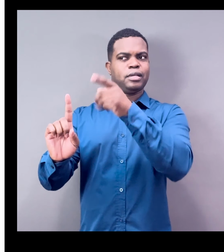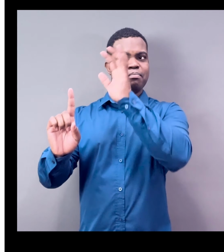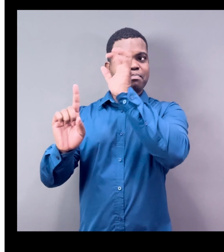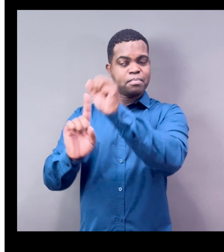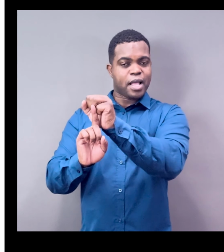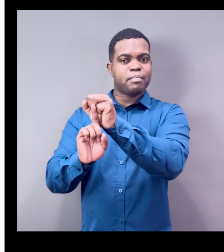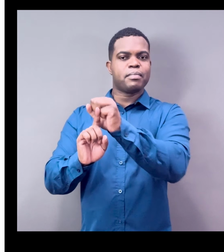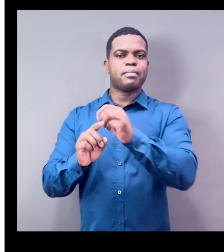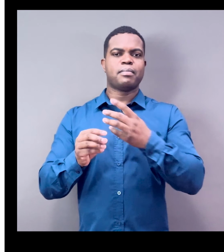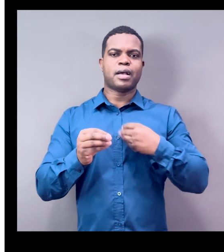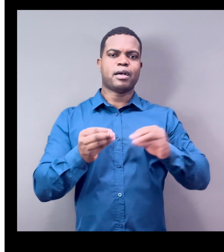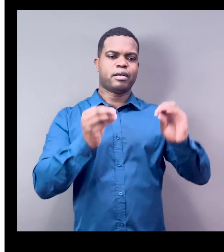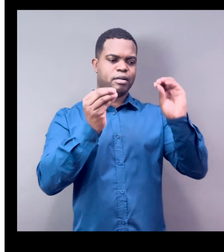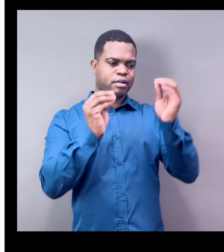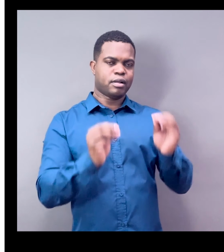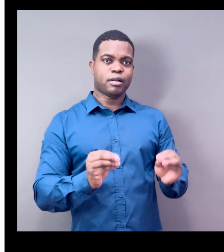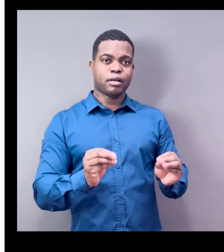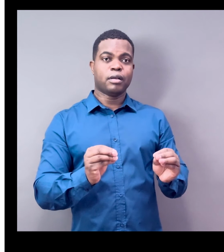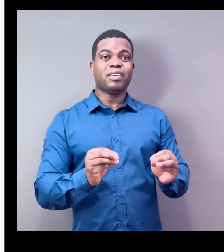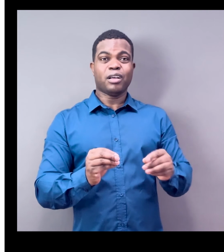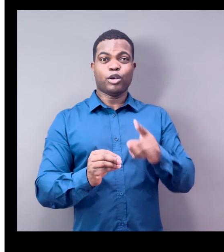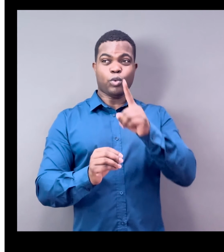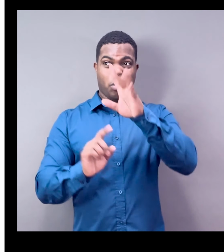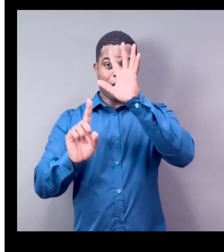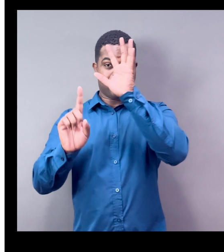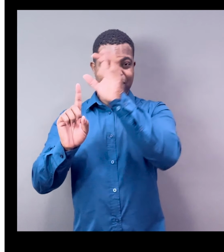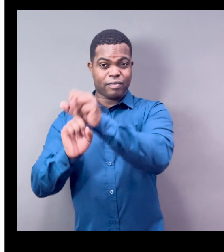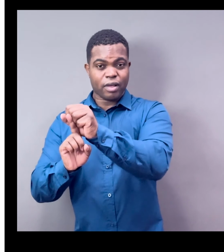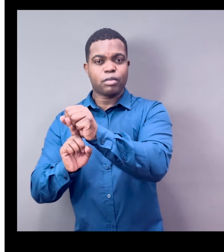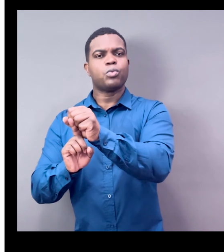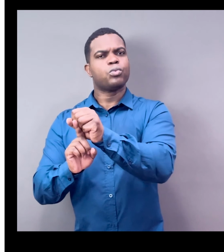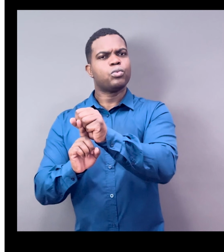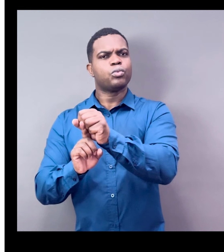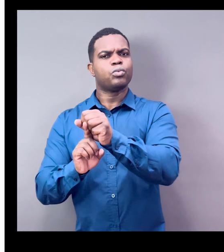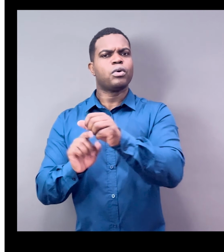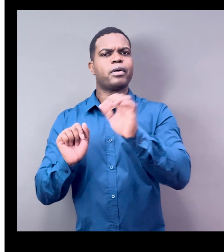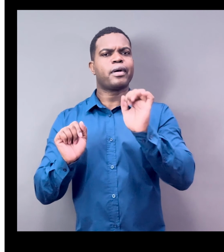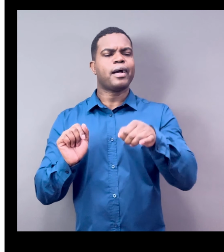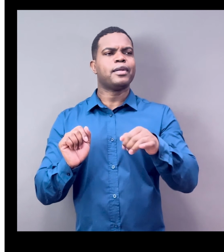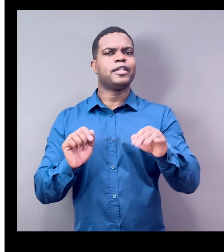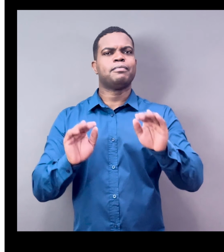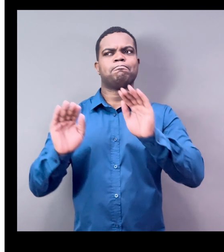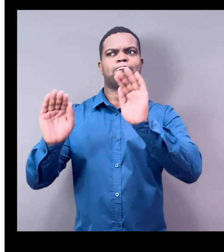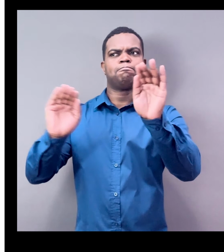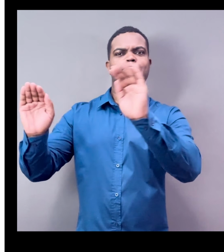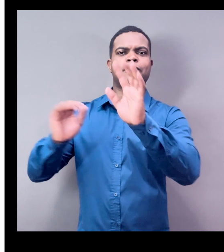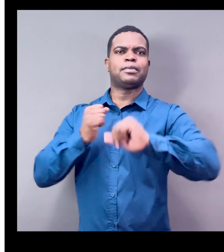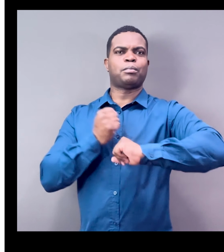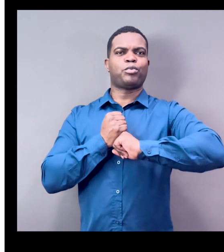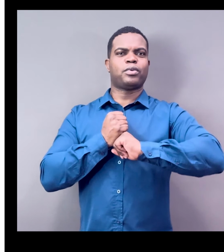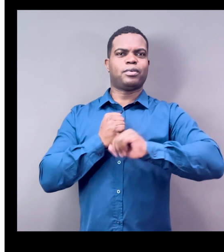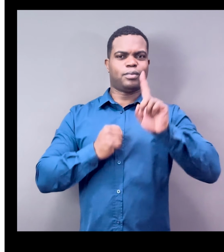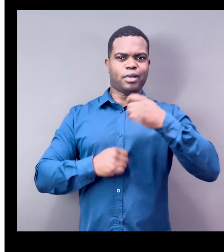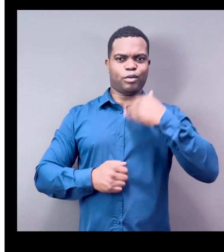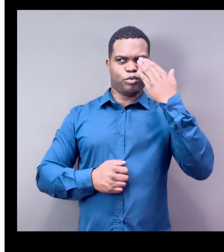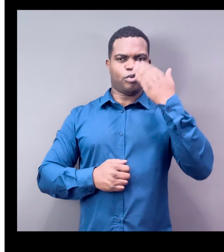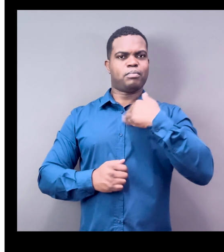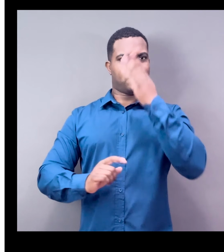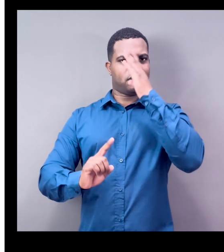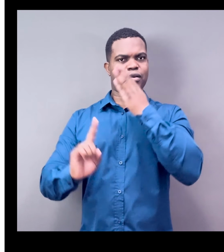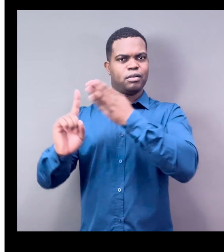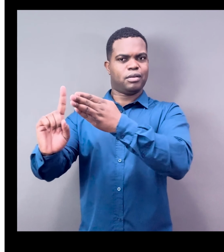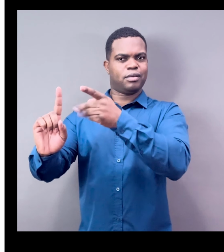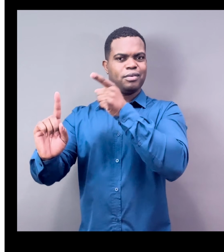efforts. When you identify stakeholders, you will also be able to get support. So